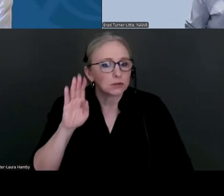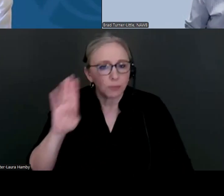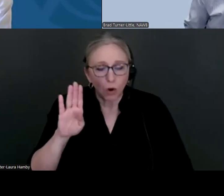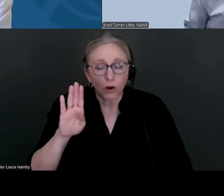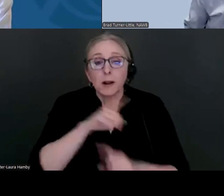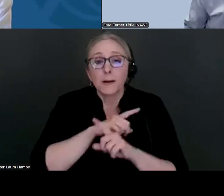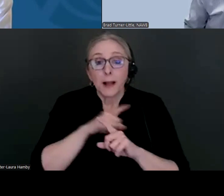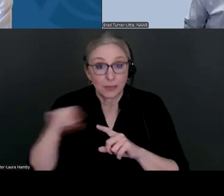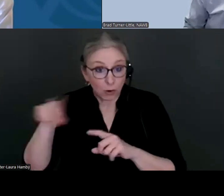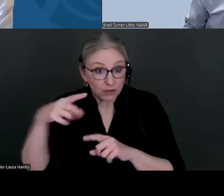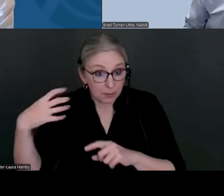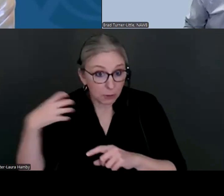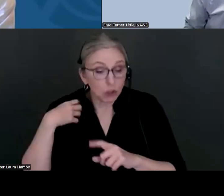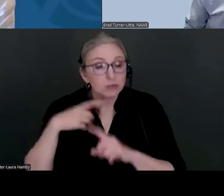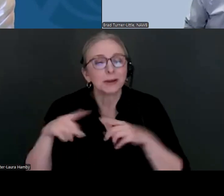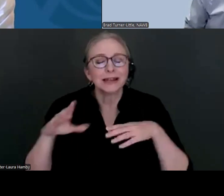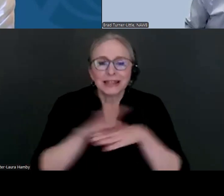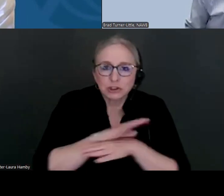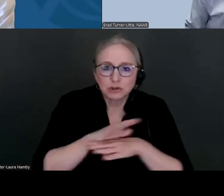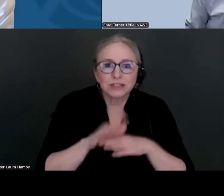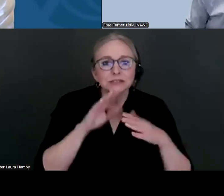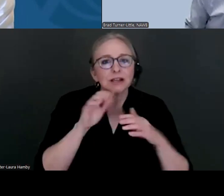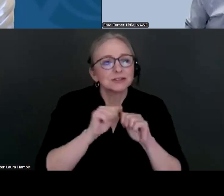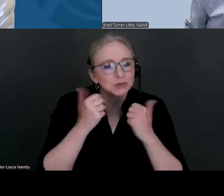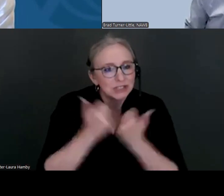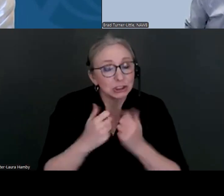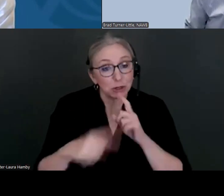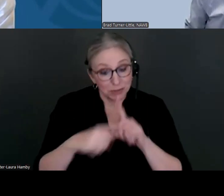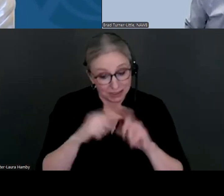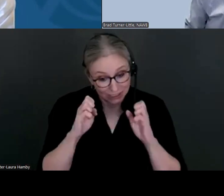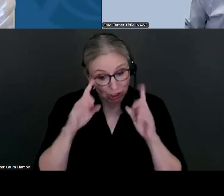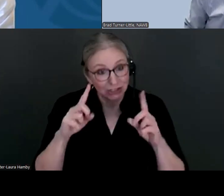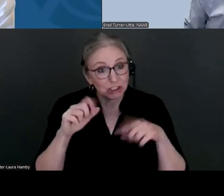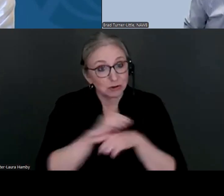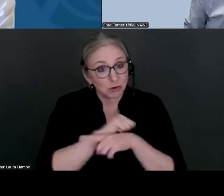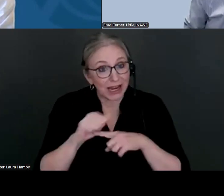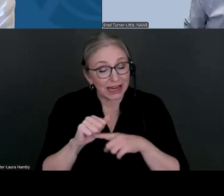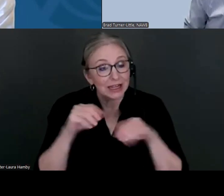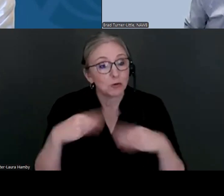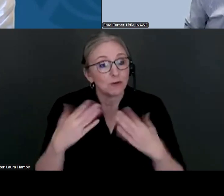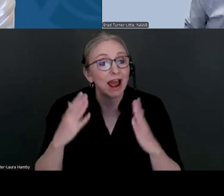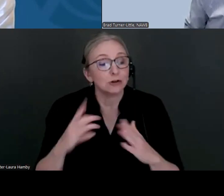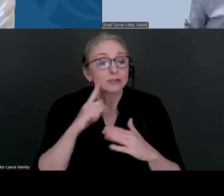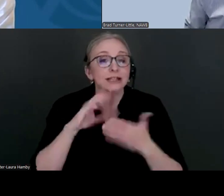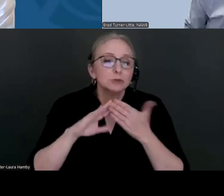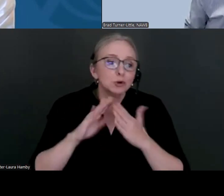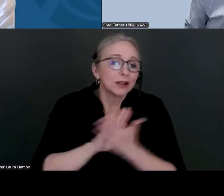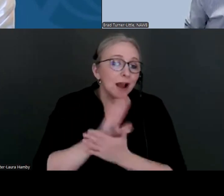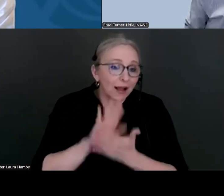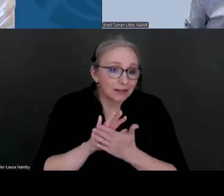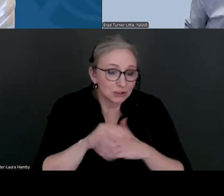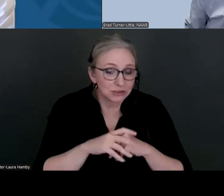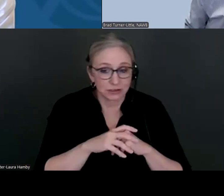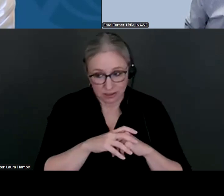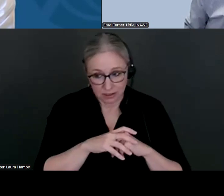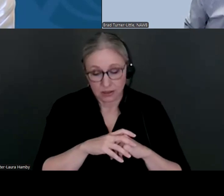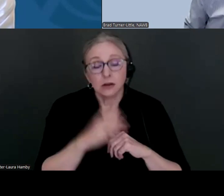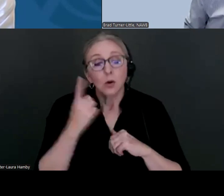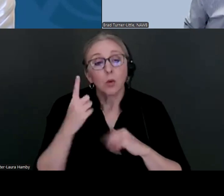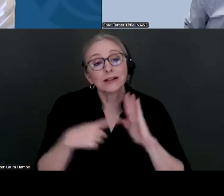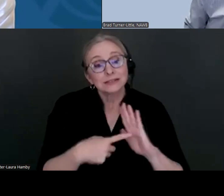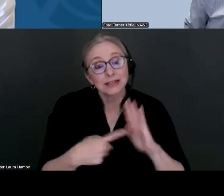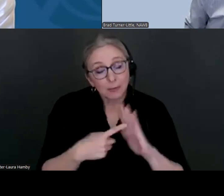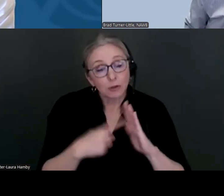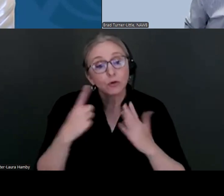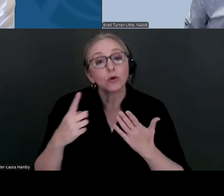also industry associations and also education and training providers, such as community colleges. As one example, through a